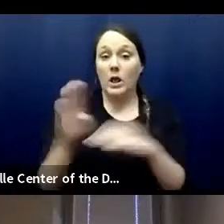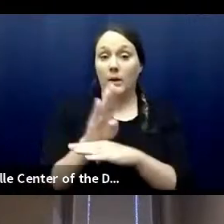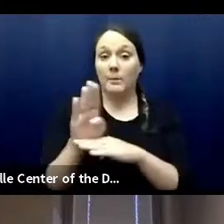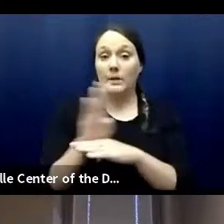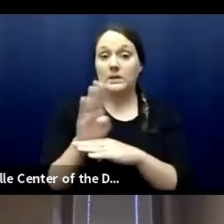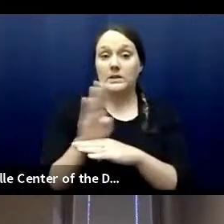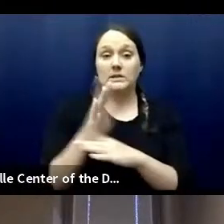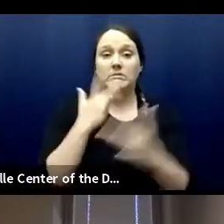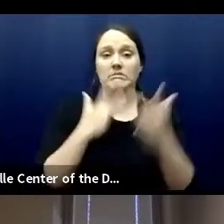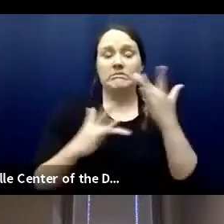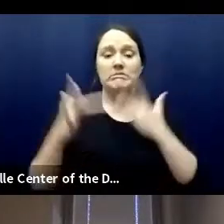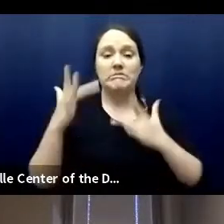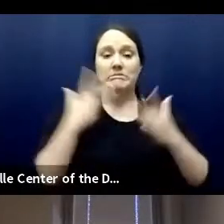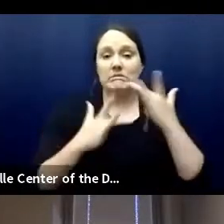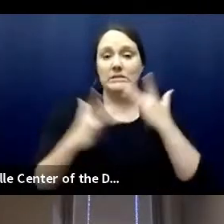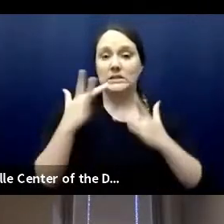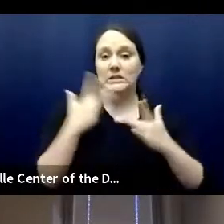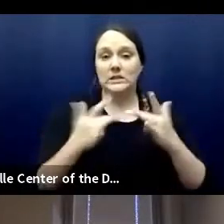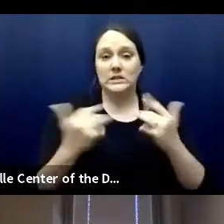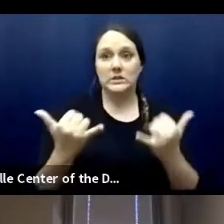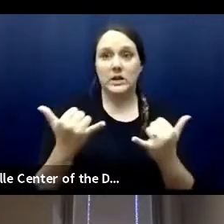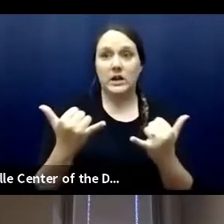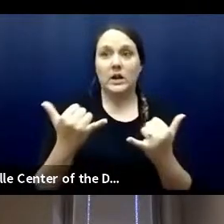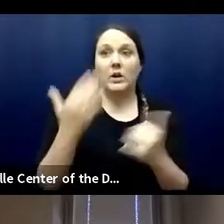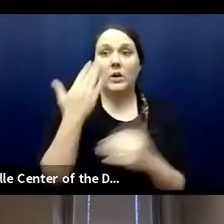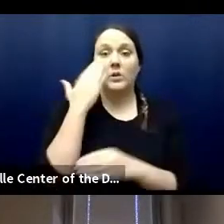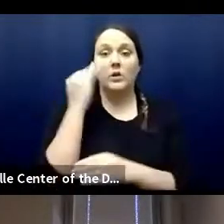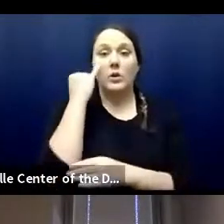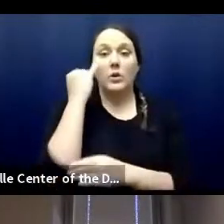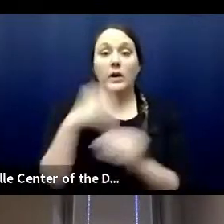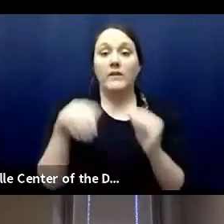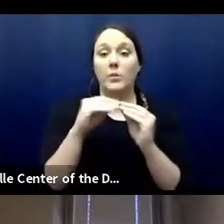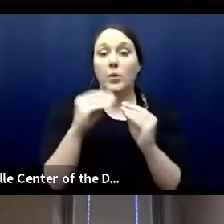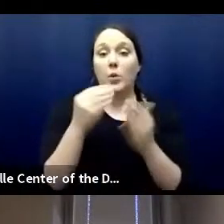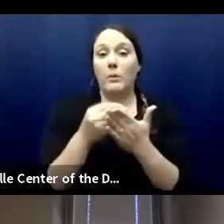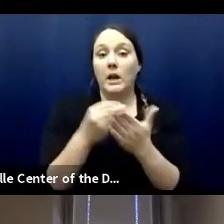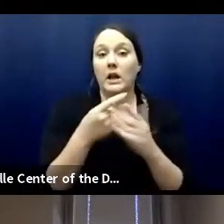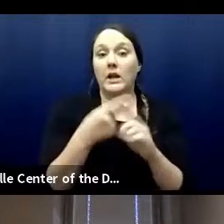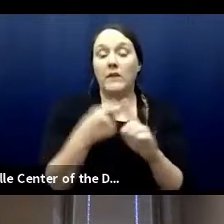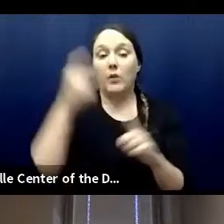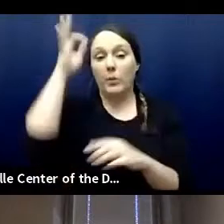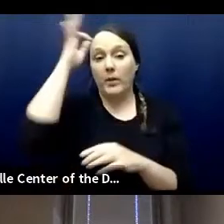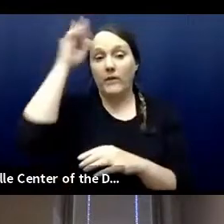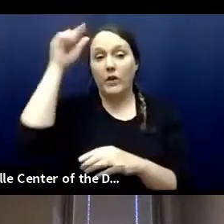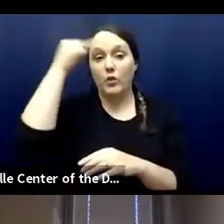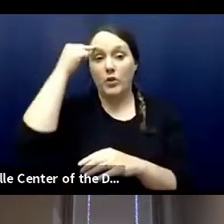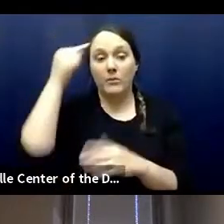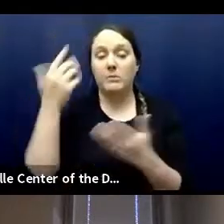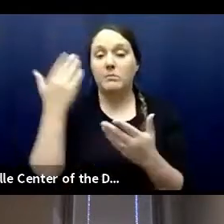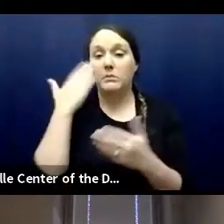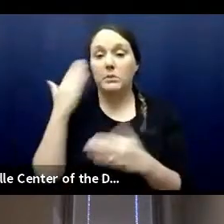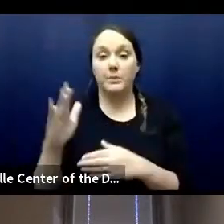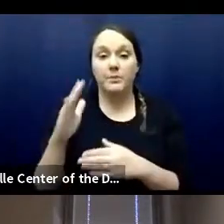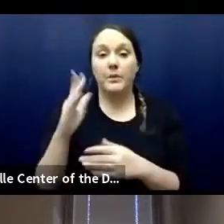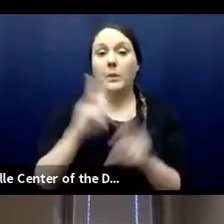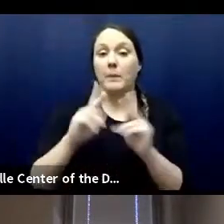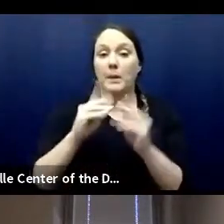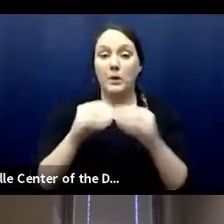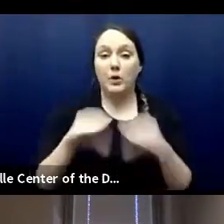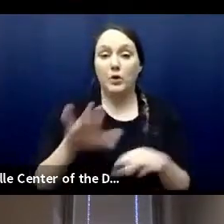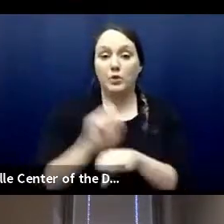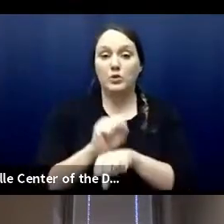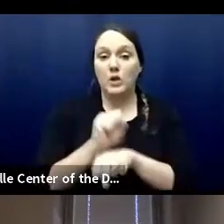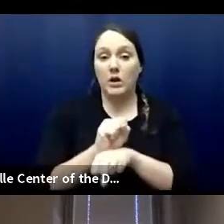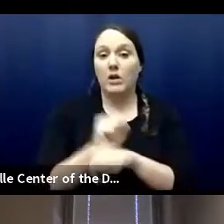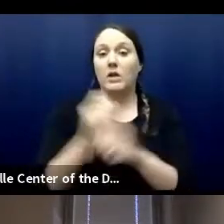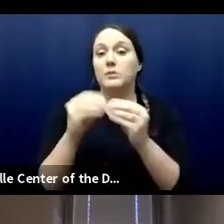barely hanging on at this point. We don't know if there's any more money coming from the federal government, the PPP money. People will lose their jobs and they'll lose